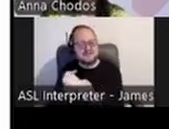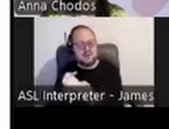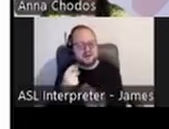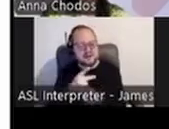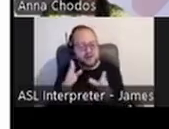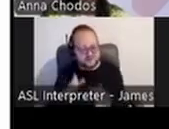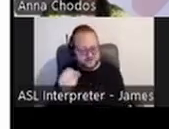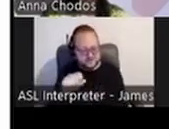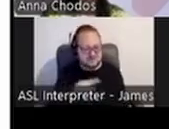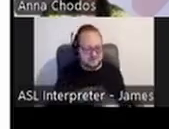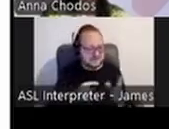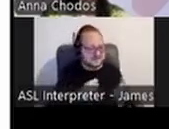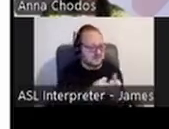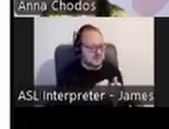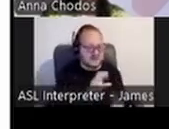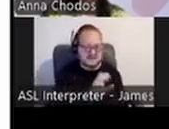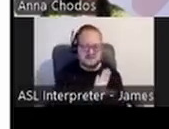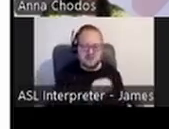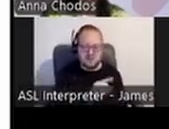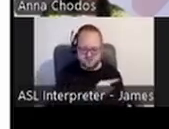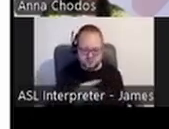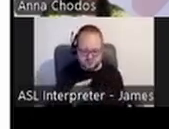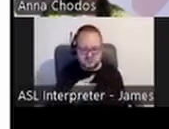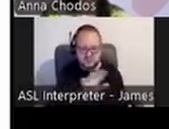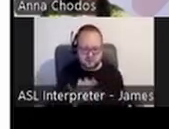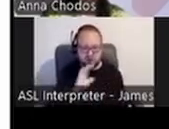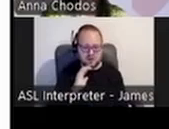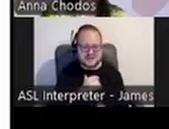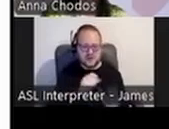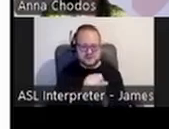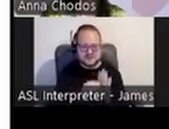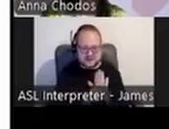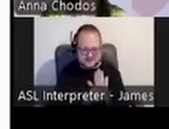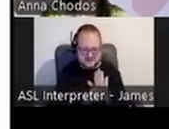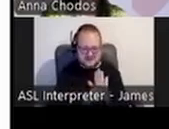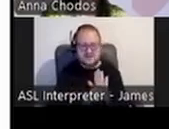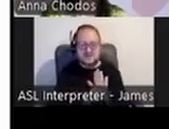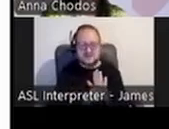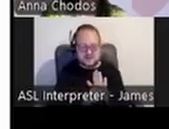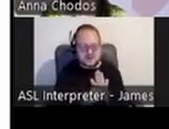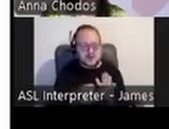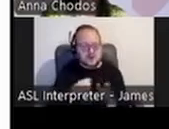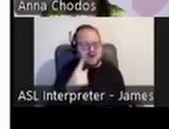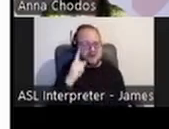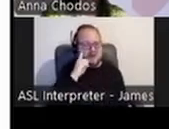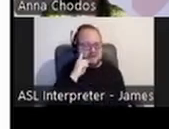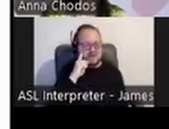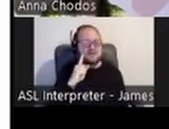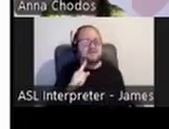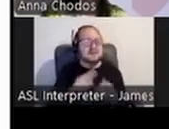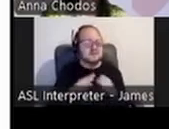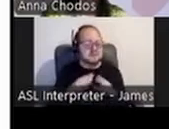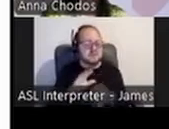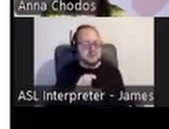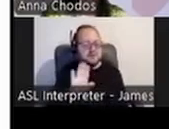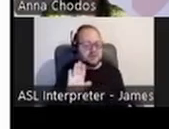organizations across our state. So I think when I think of community-based organizations as being champions and supports